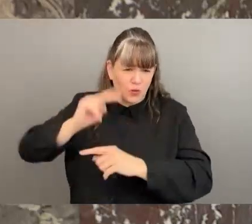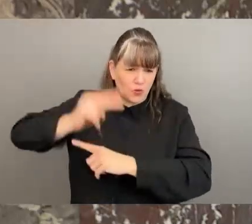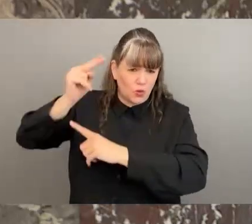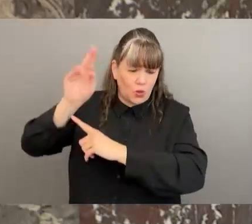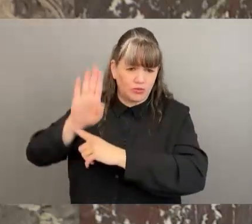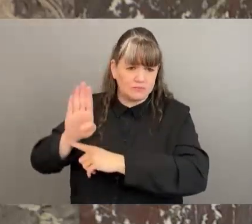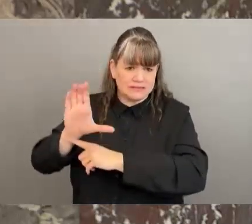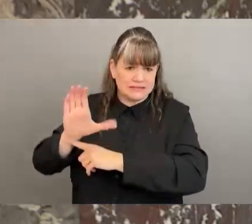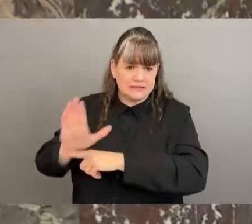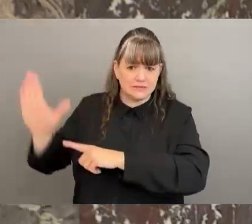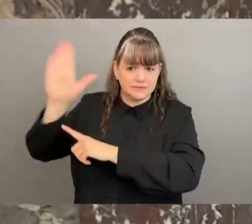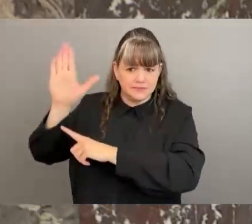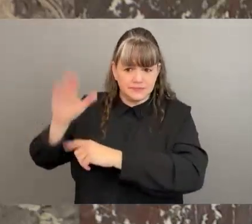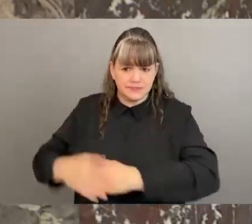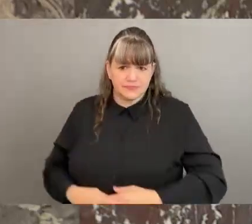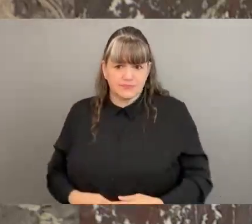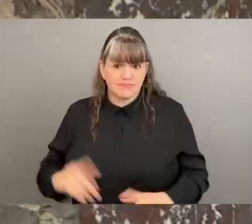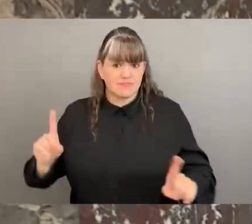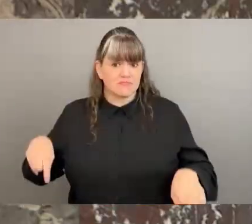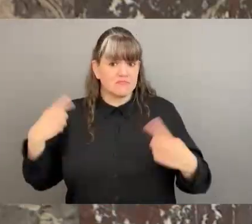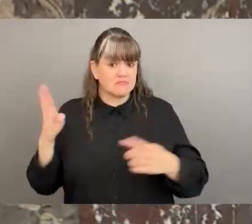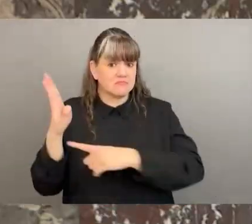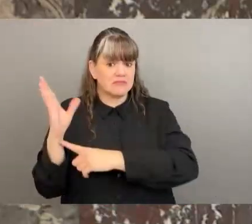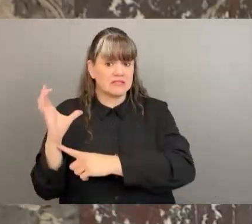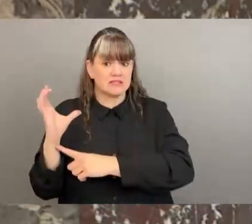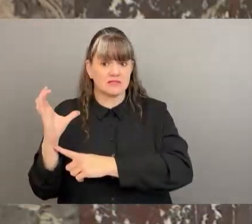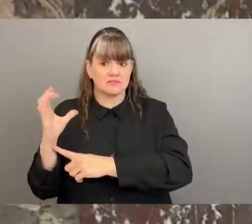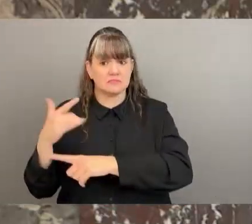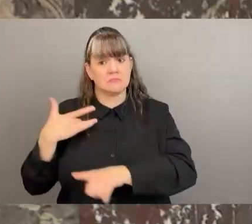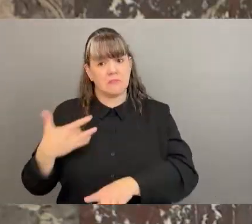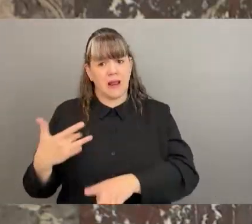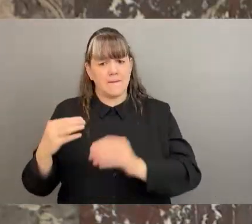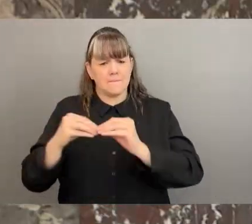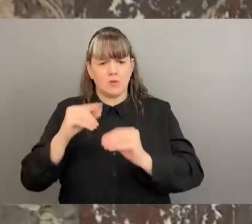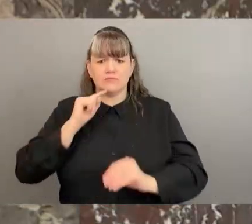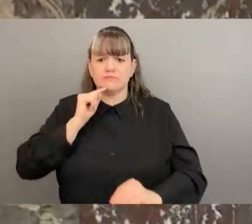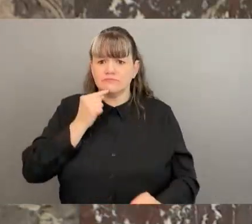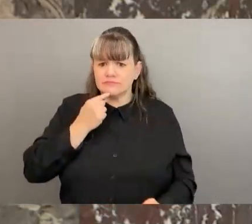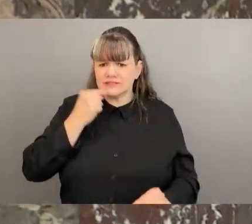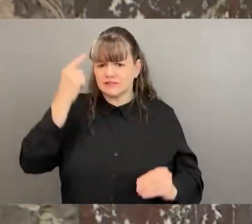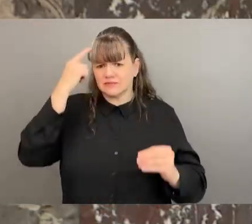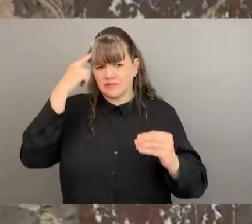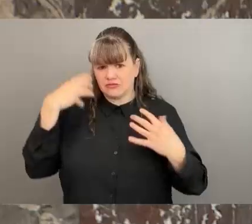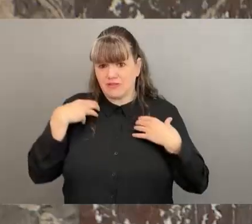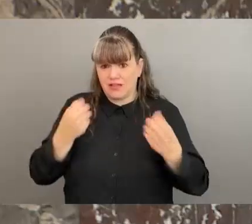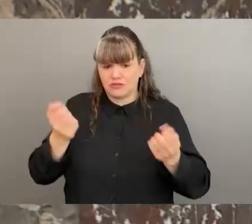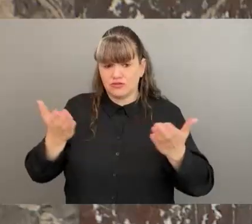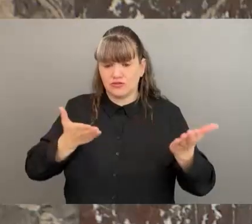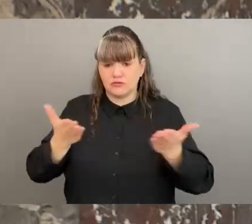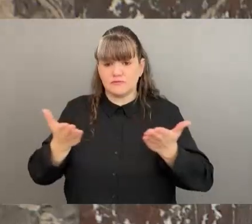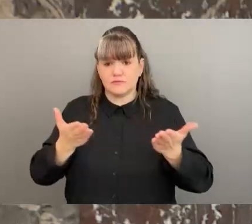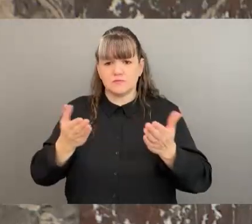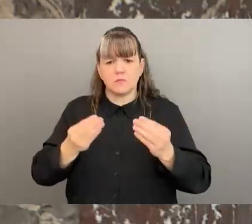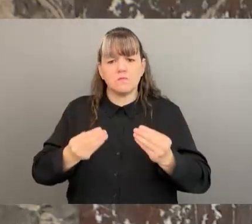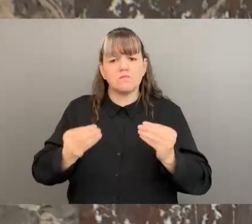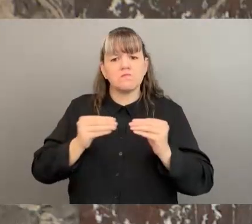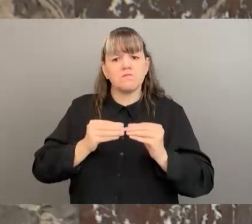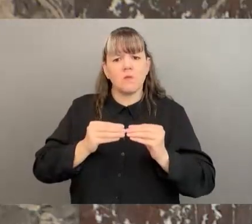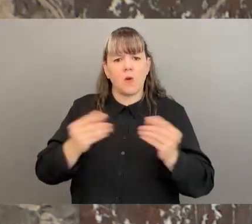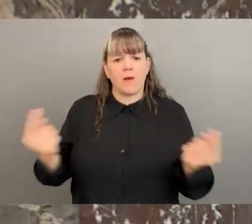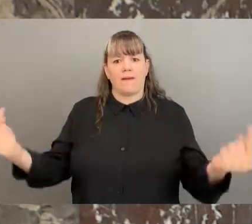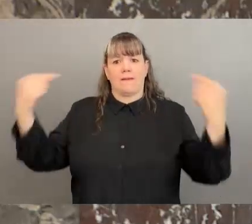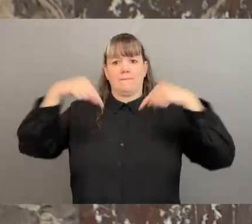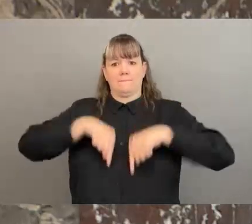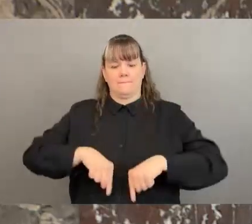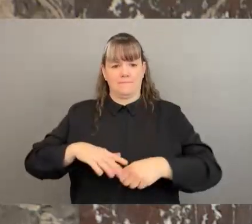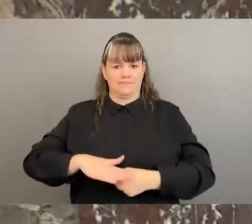centralized intensive mental health services, for example, at Colony Farms, at Riverview, and transported patients across the